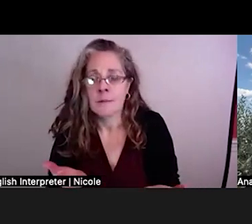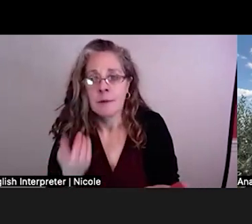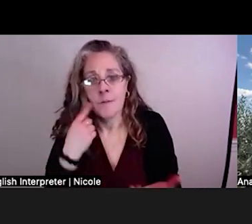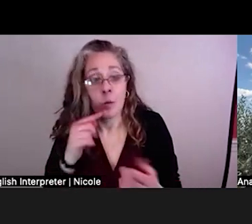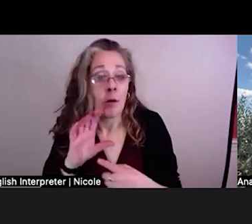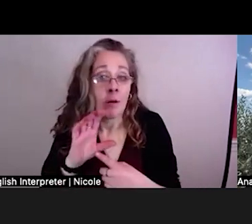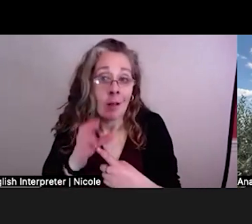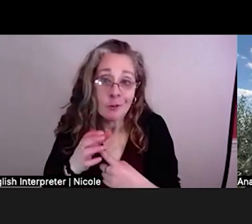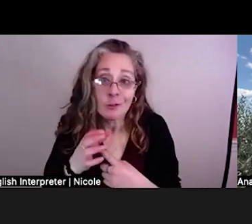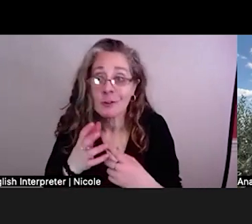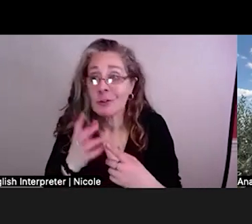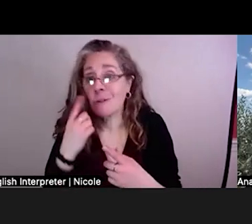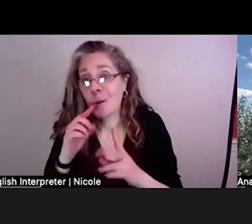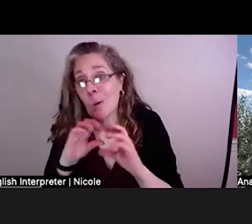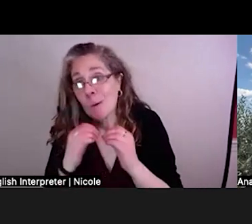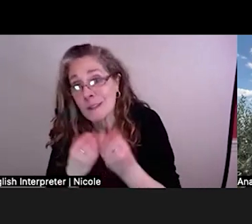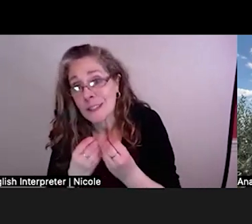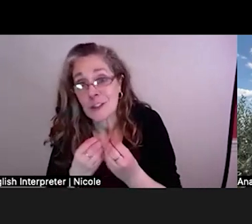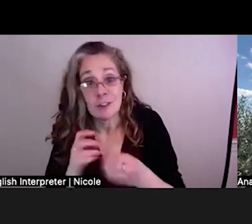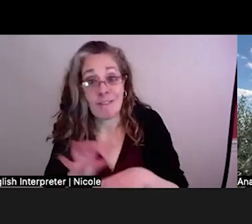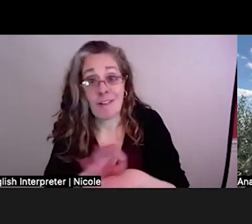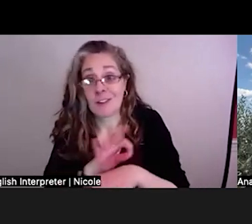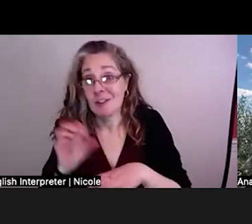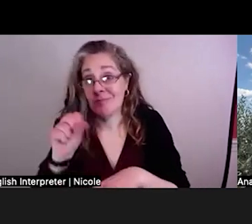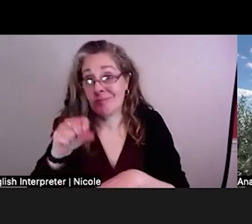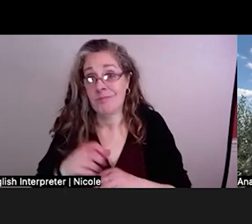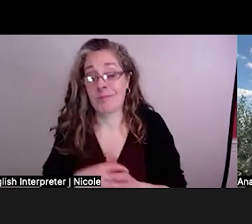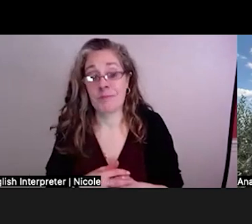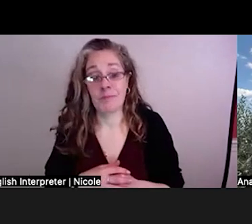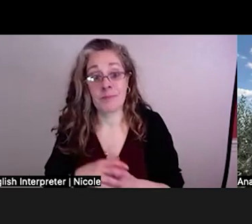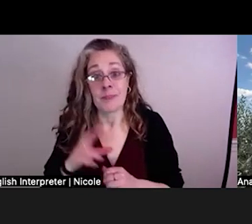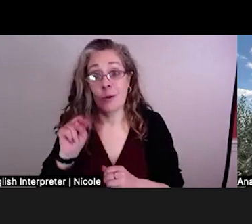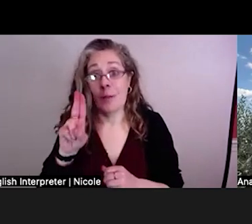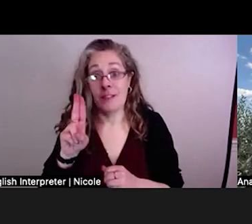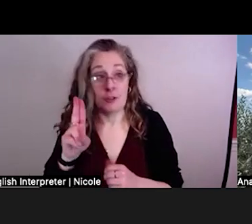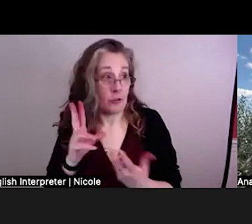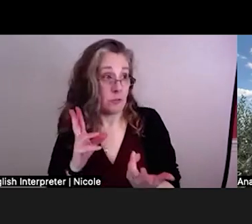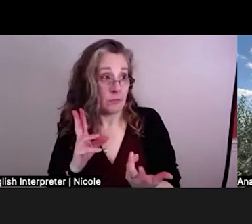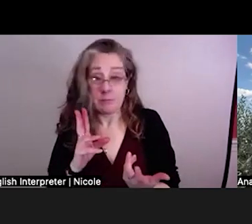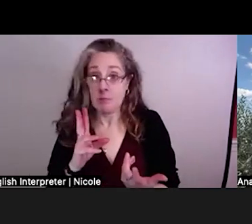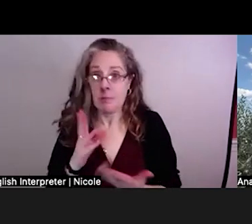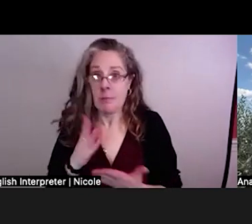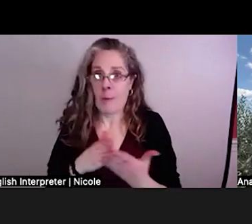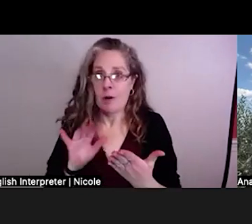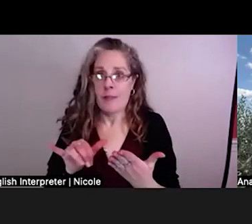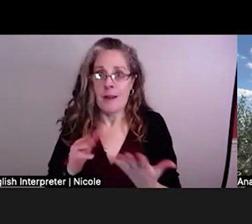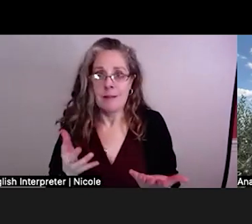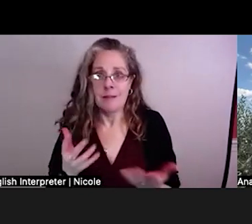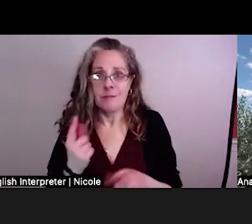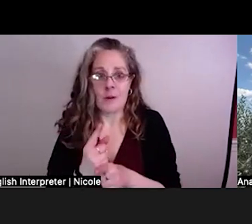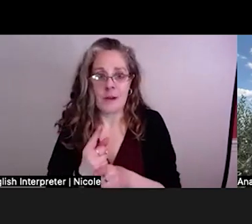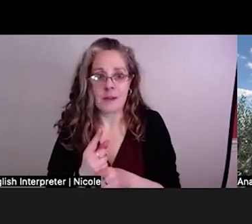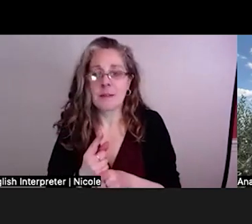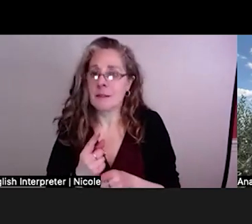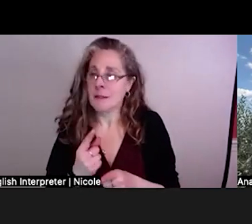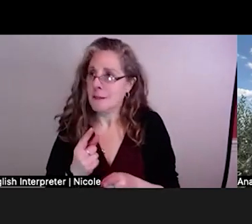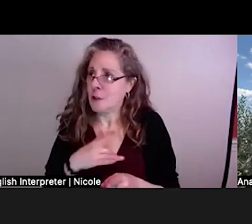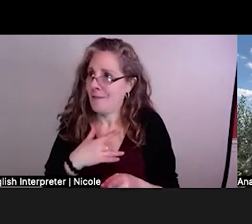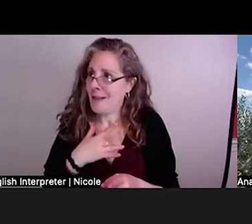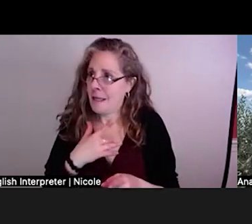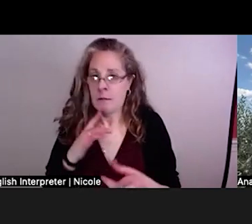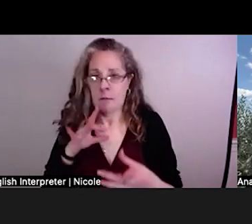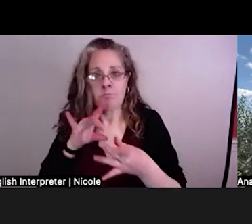cultures, how organizations function. And I mean, Northeastern is part of that. We're wanting to increase belonging, excuse me.